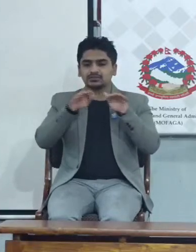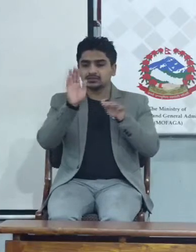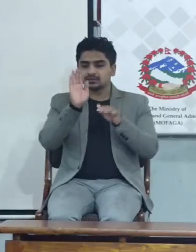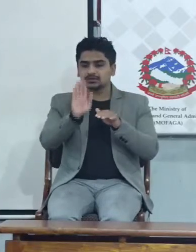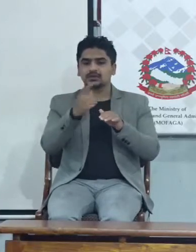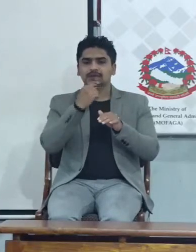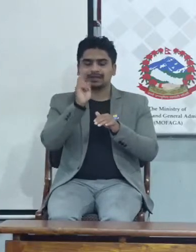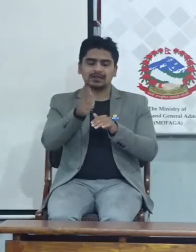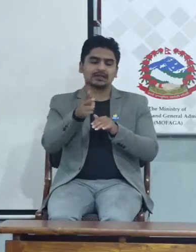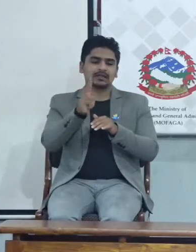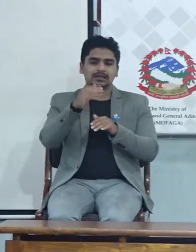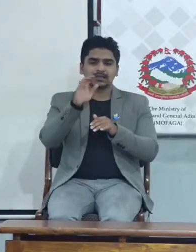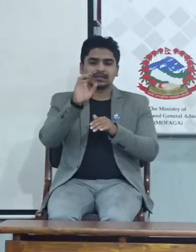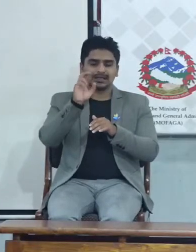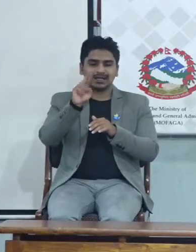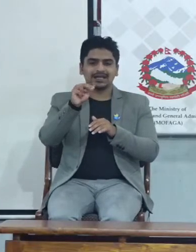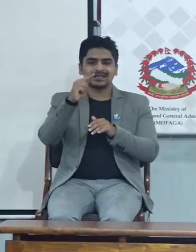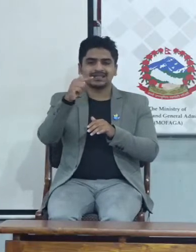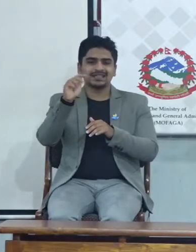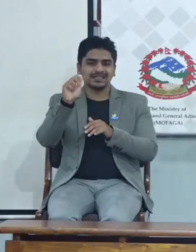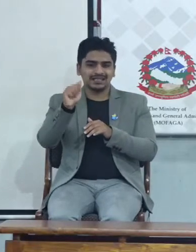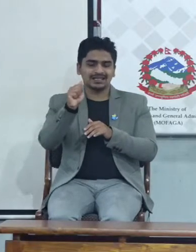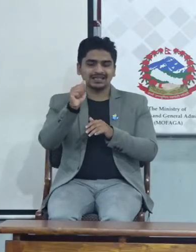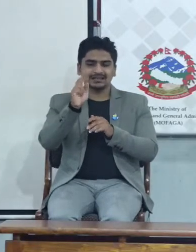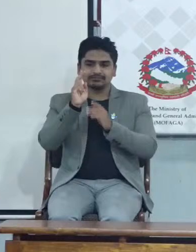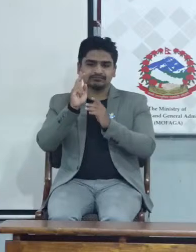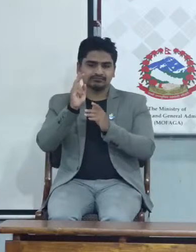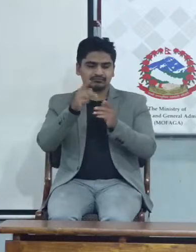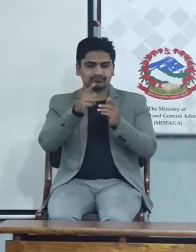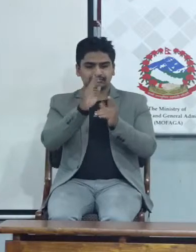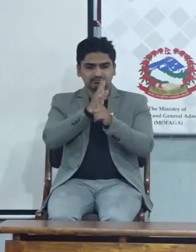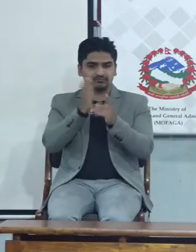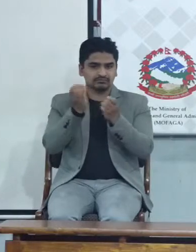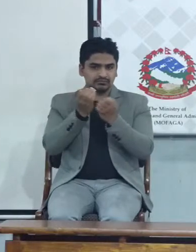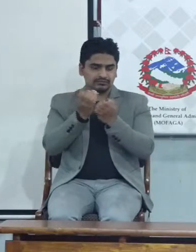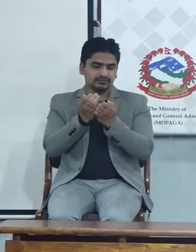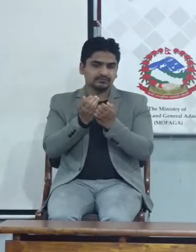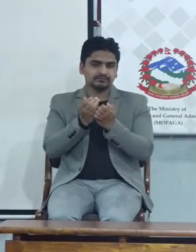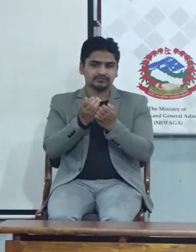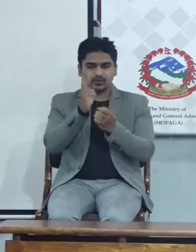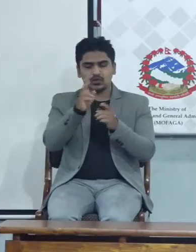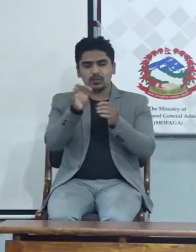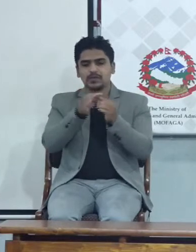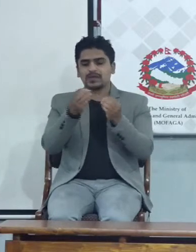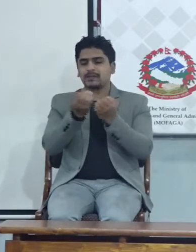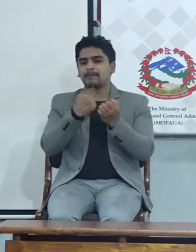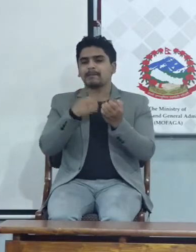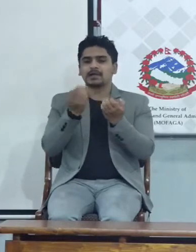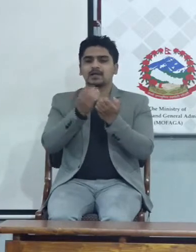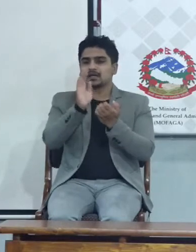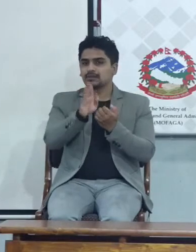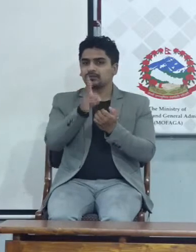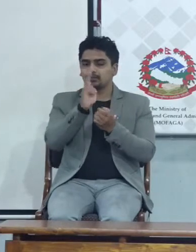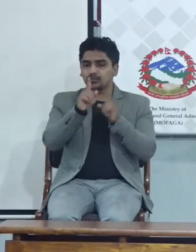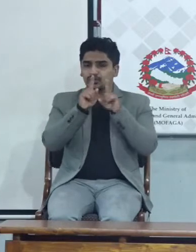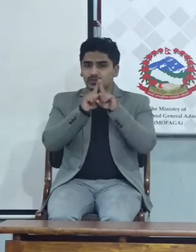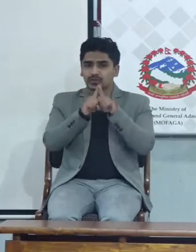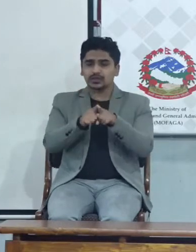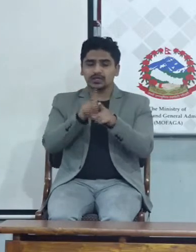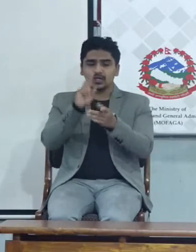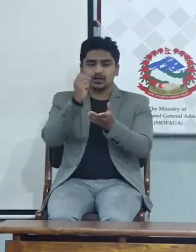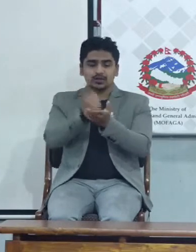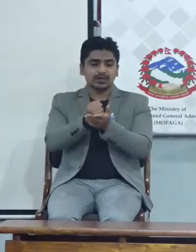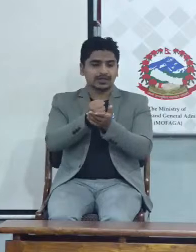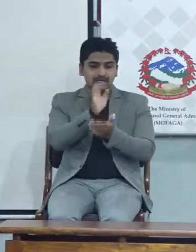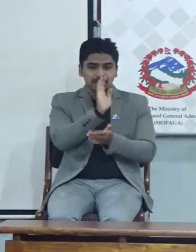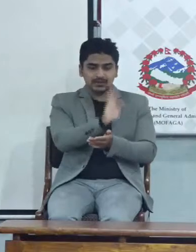So that is the provision. And if there is a registered one, and Press Council is taking actions